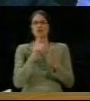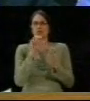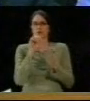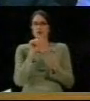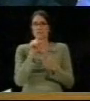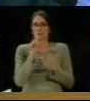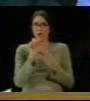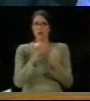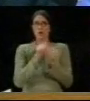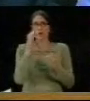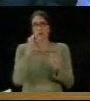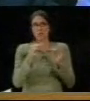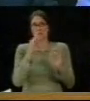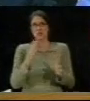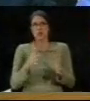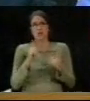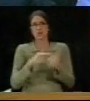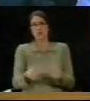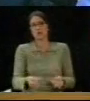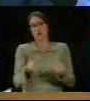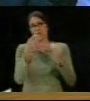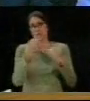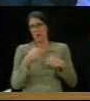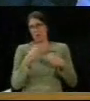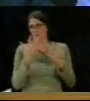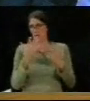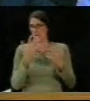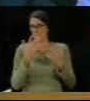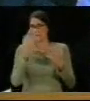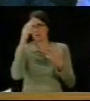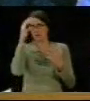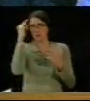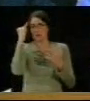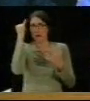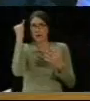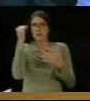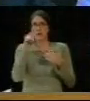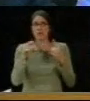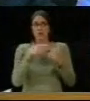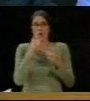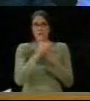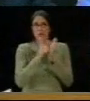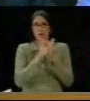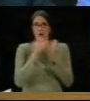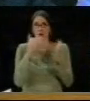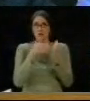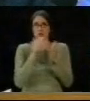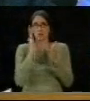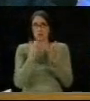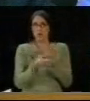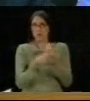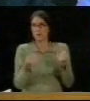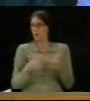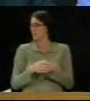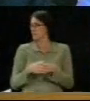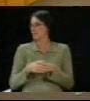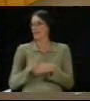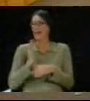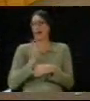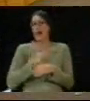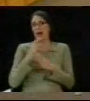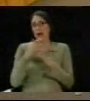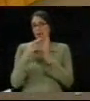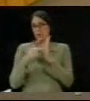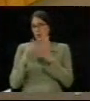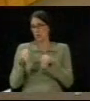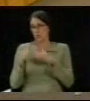judge to give us insight as to when the lawsuit could be resolved? Commissioner, our rules do